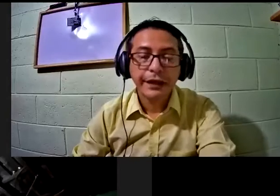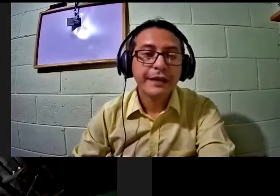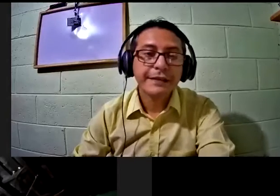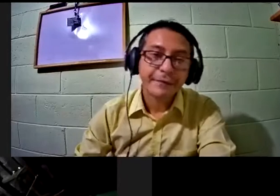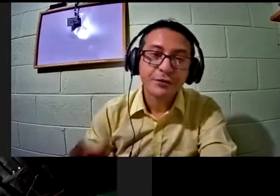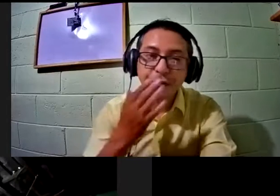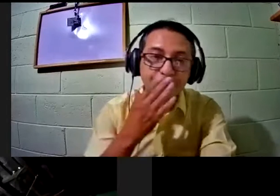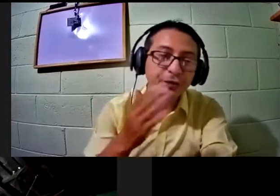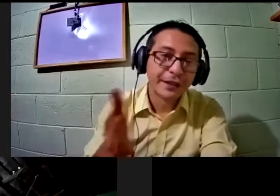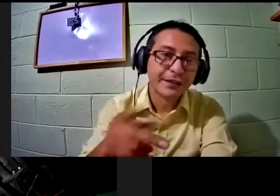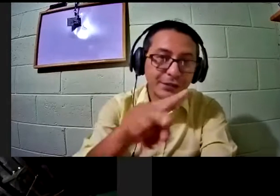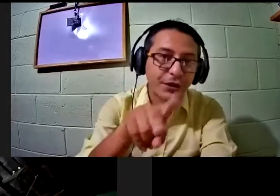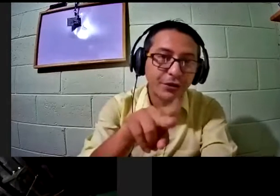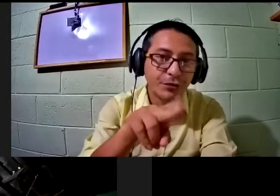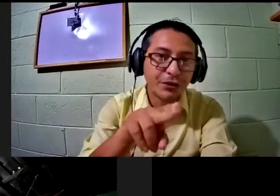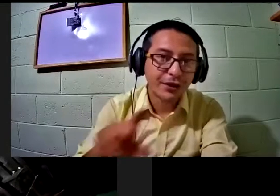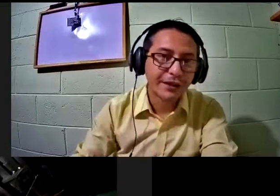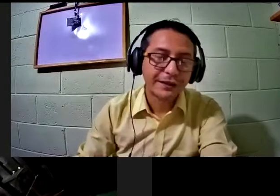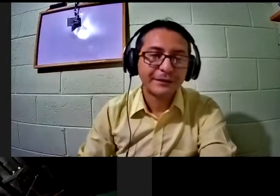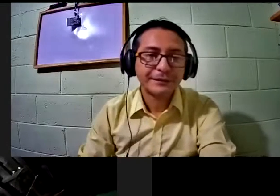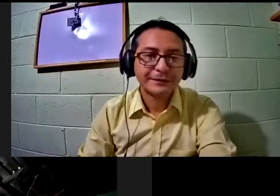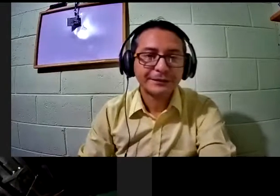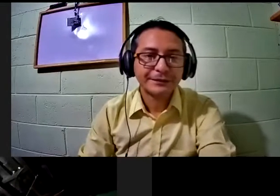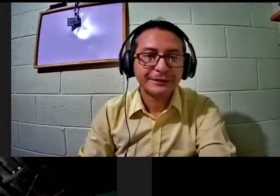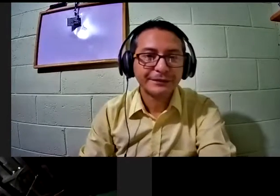Sorry, guys. I'm sorry. You're going to work together.